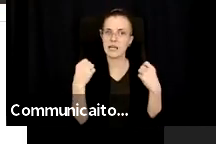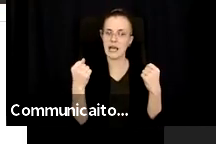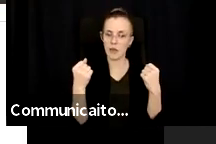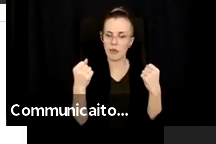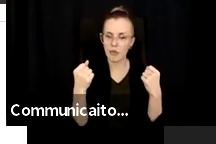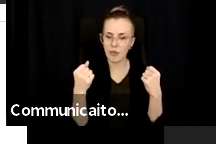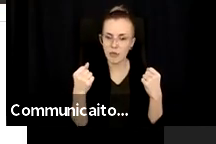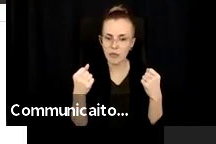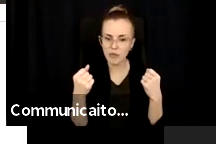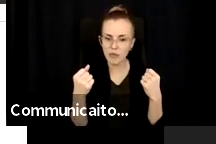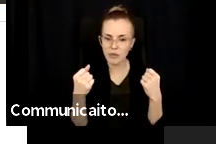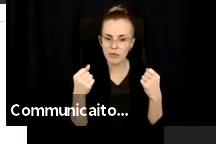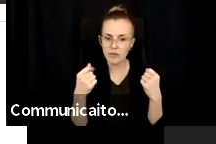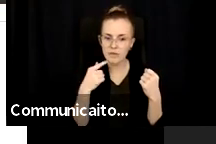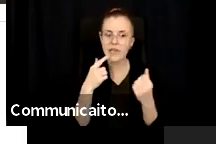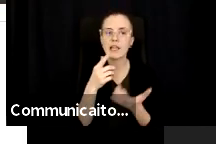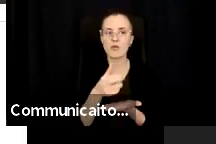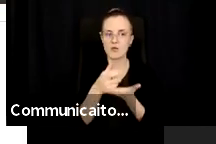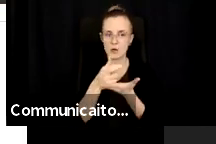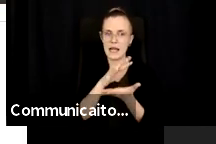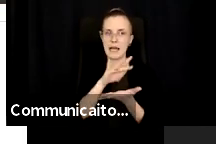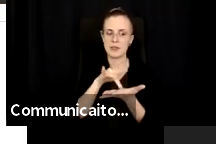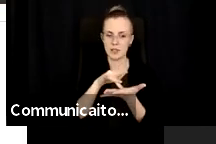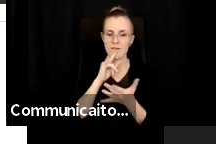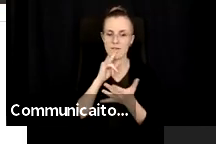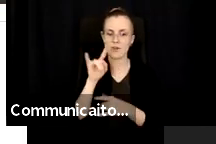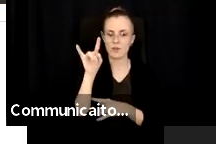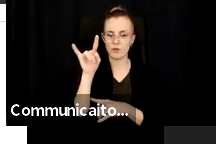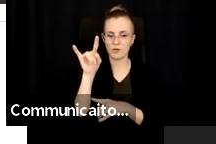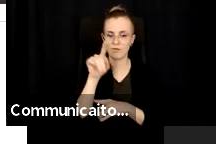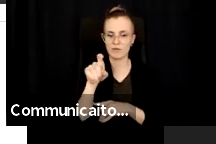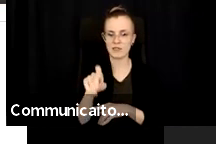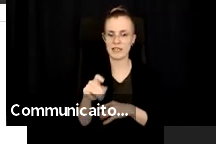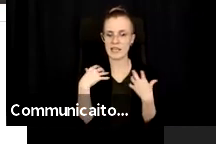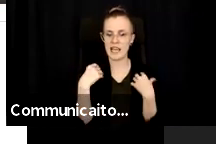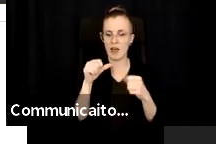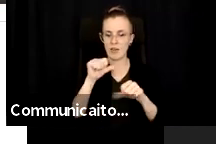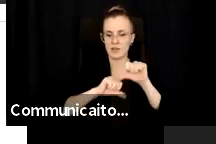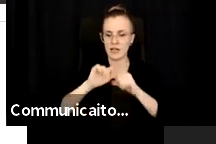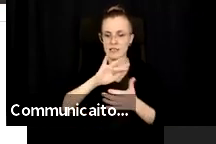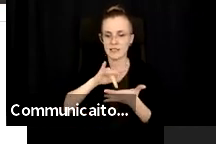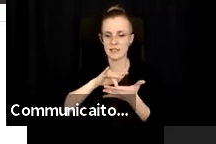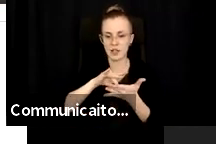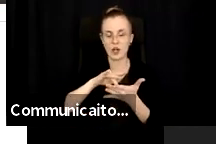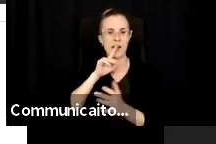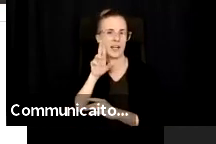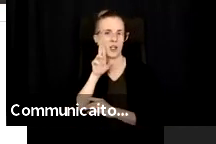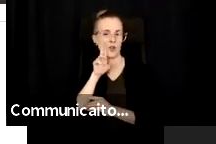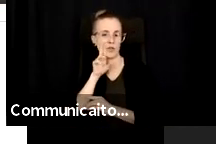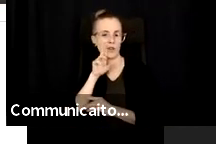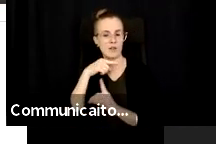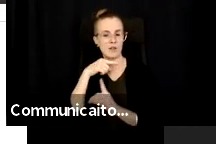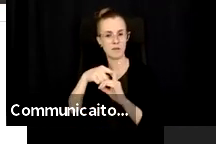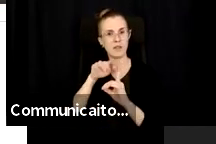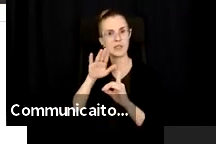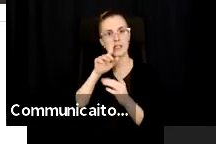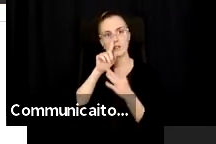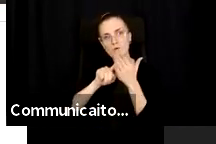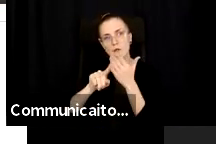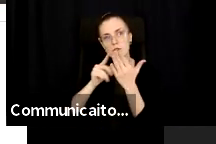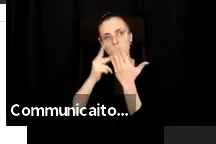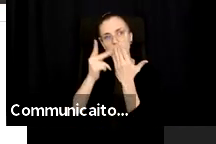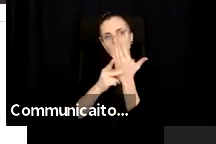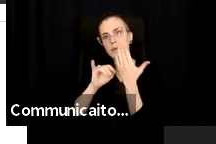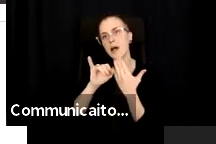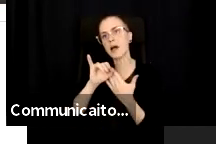Houston, and also director of the Independent Living Research Utilization Program, ILRU, at